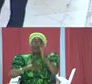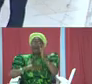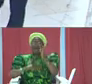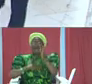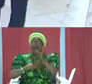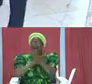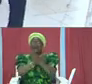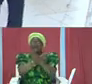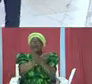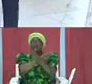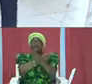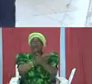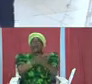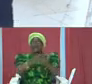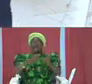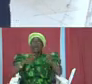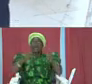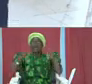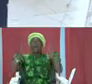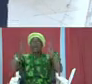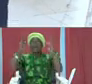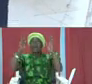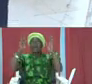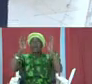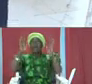praised, my